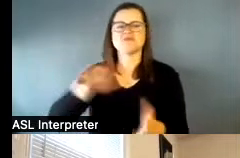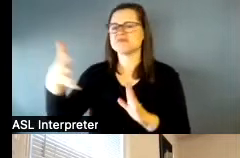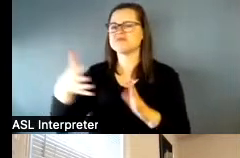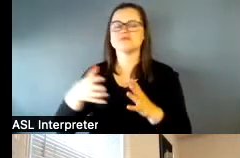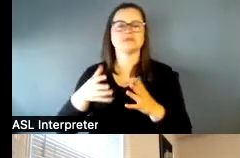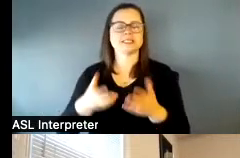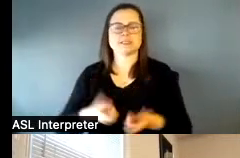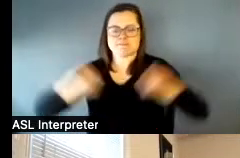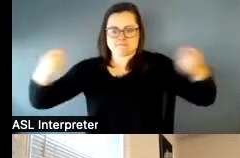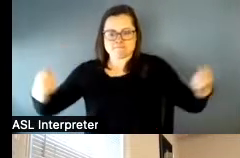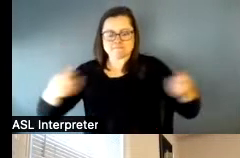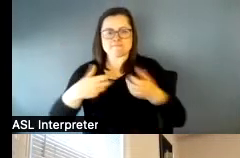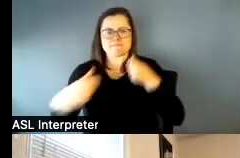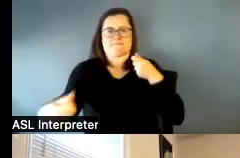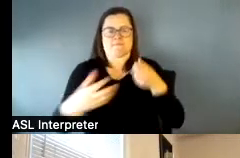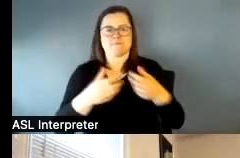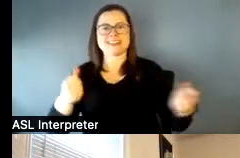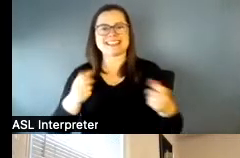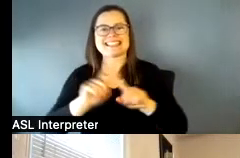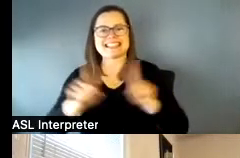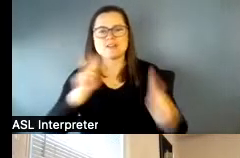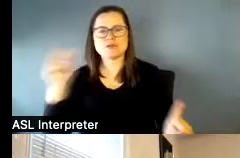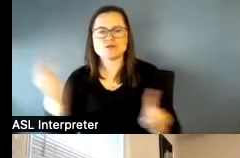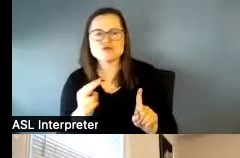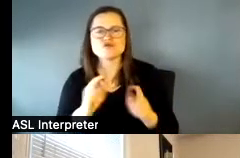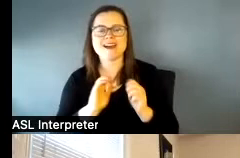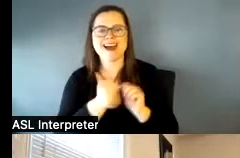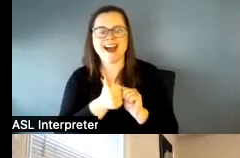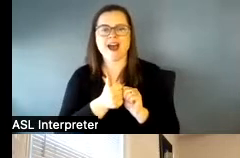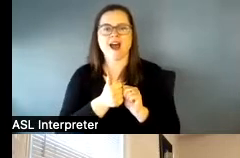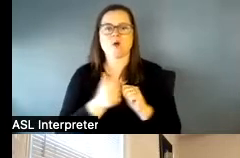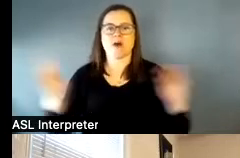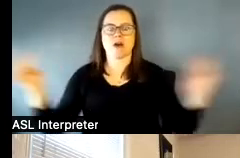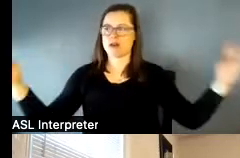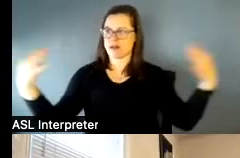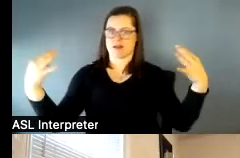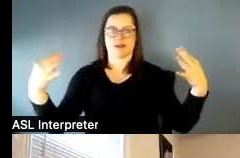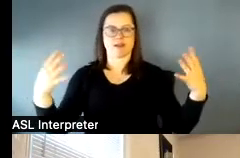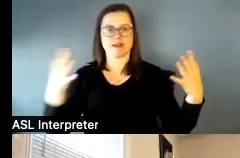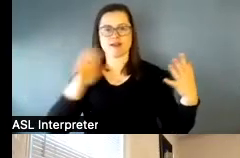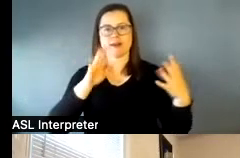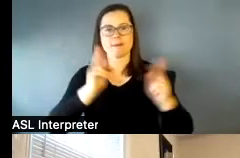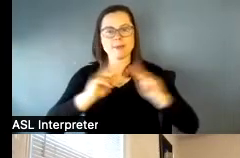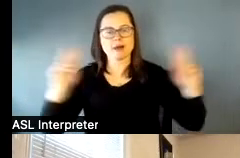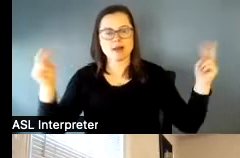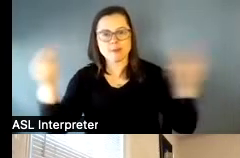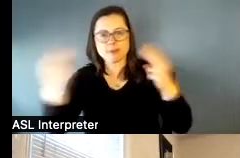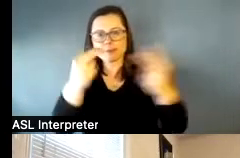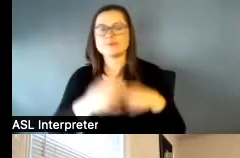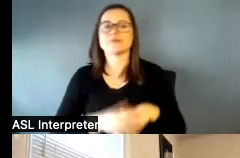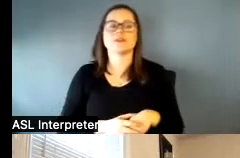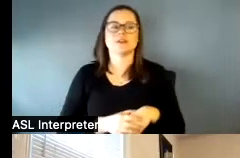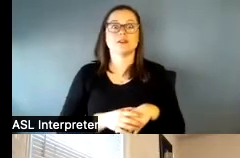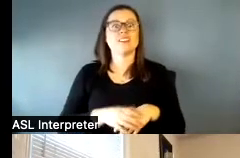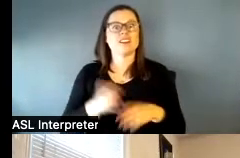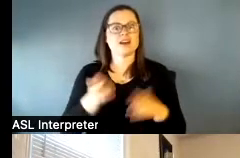way of seeing. And I think, that happens all the time. Like we see a photograph and all of a sudden